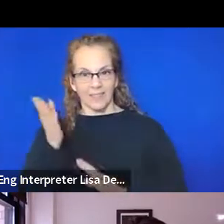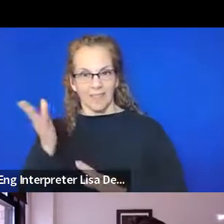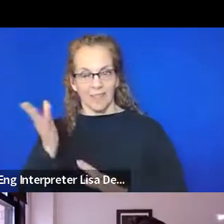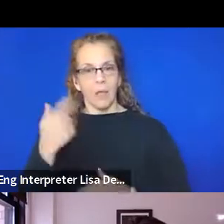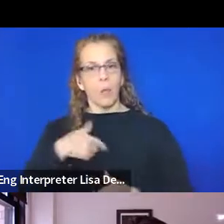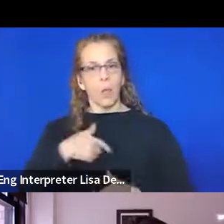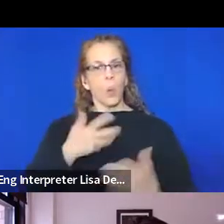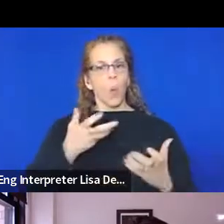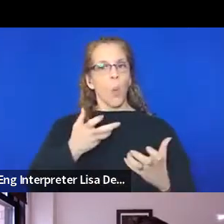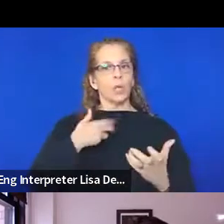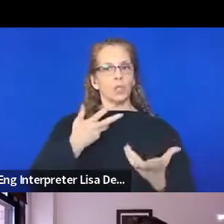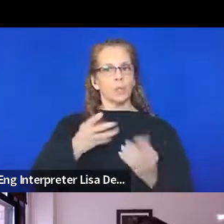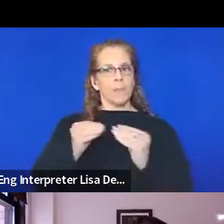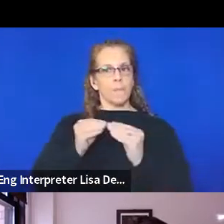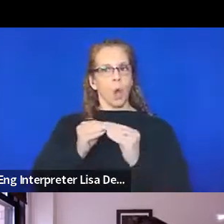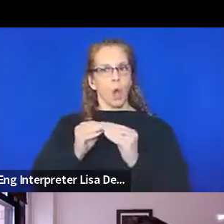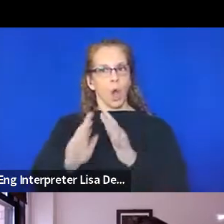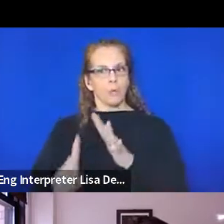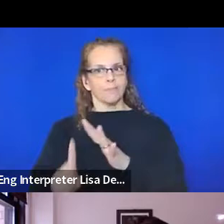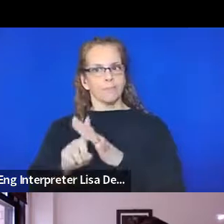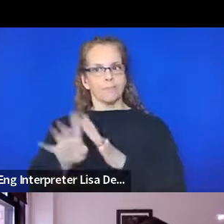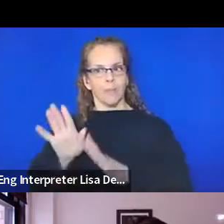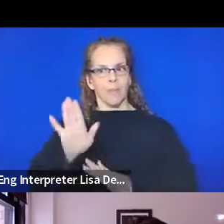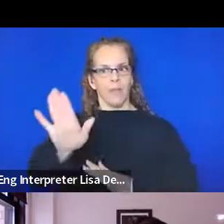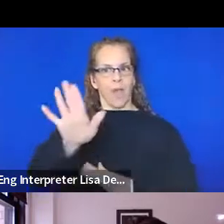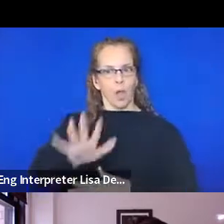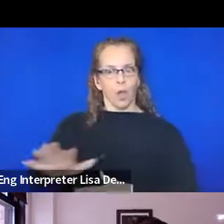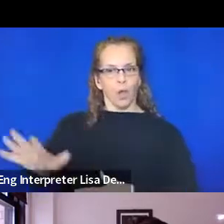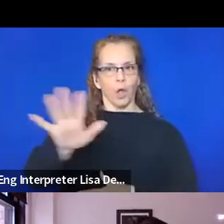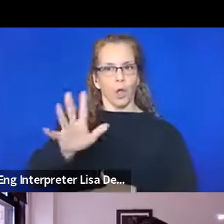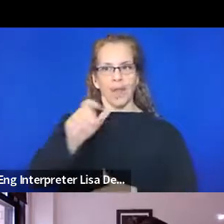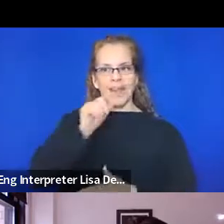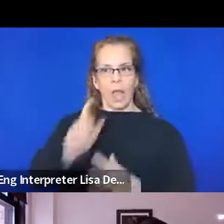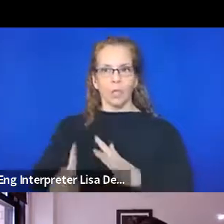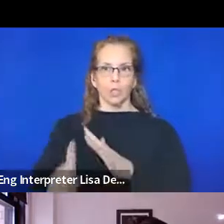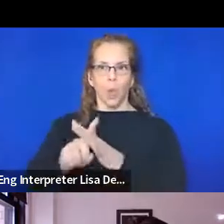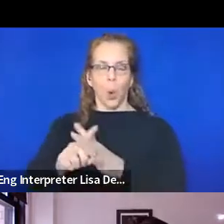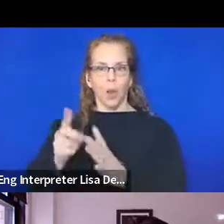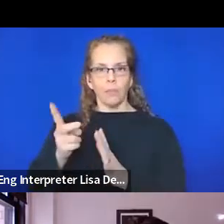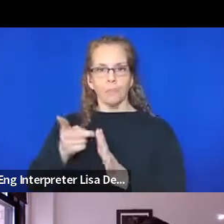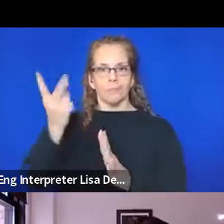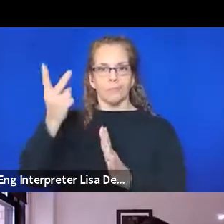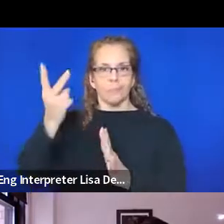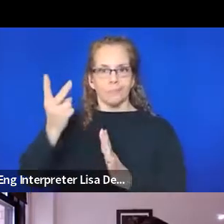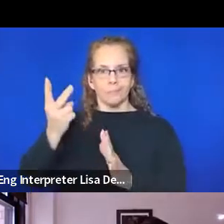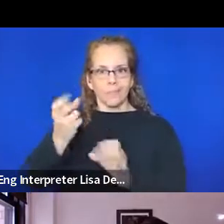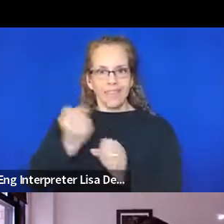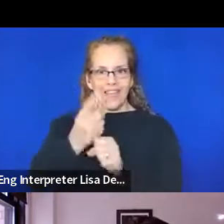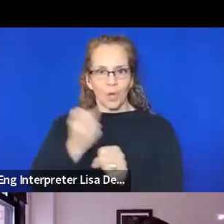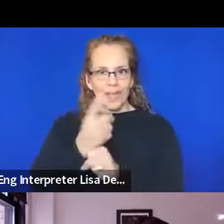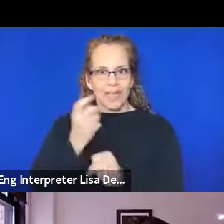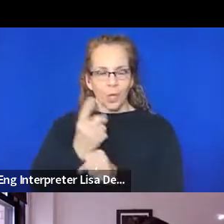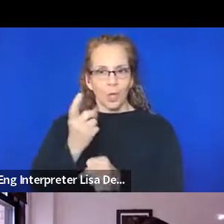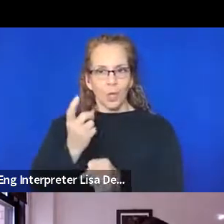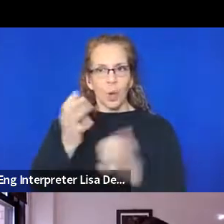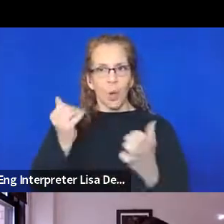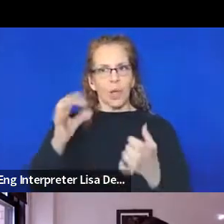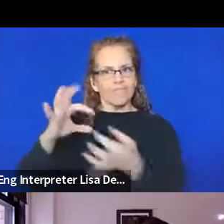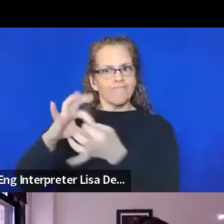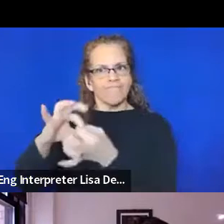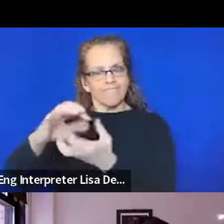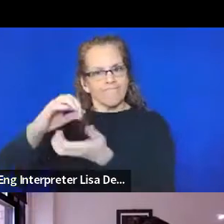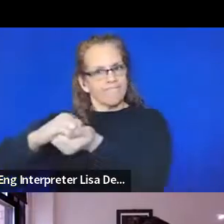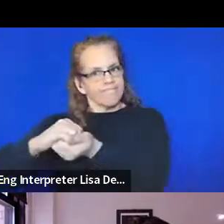of a presence in that community and show up more than just a couple times a year. And so because we had started developing these more